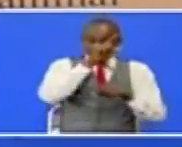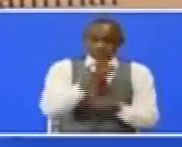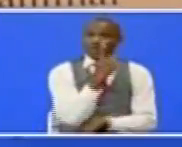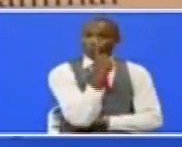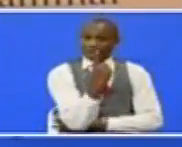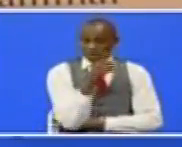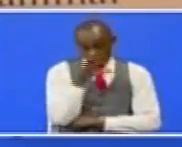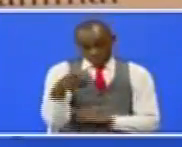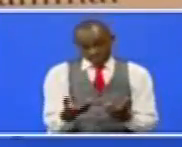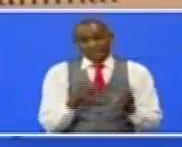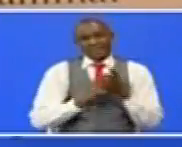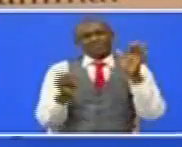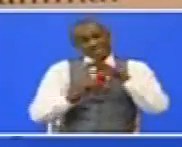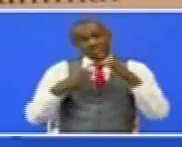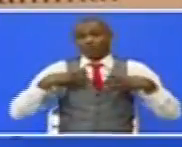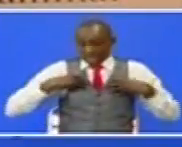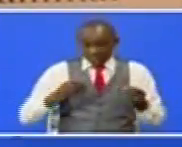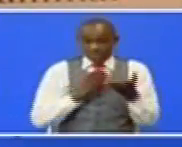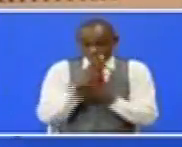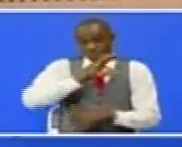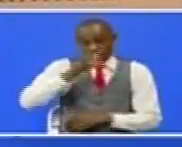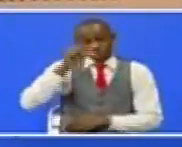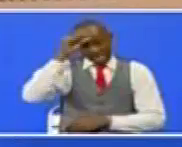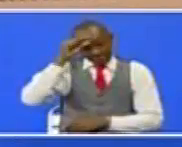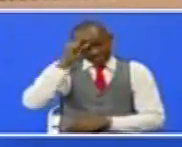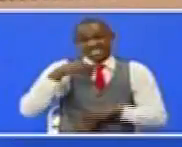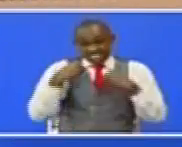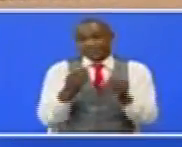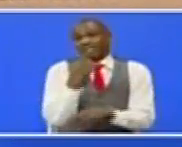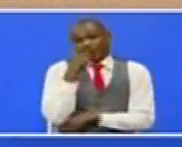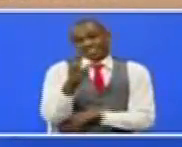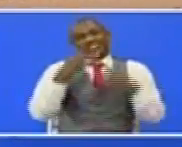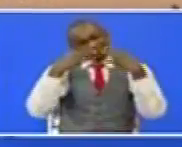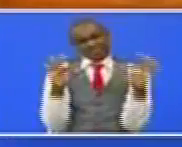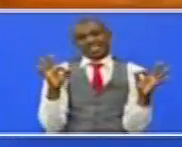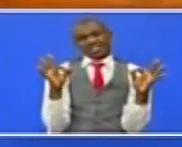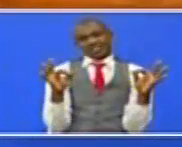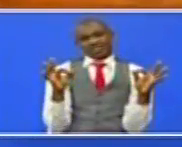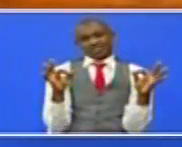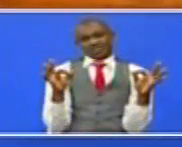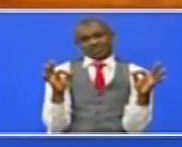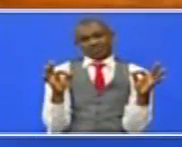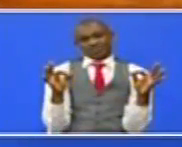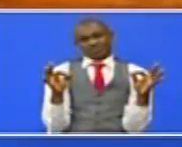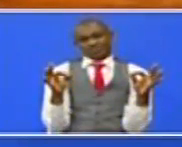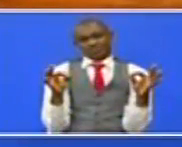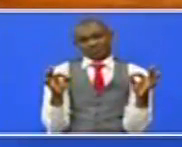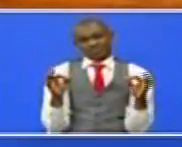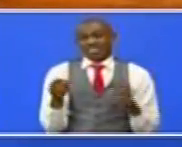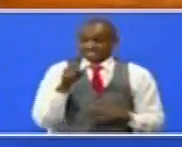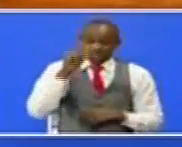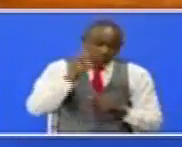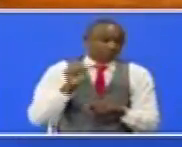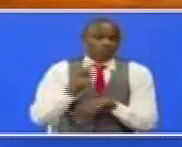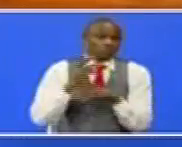shillings. Luckily, the Ministry of Health through the county governments provides the drugs free of charge. Pentostam, it can be